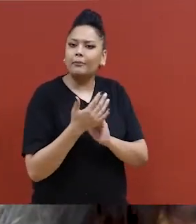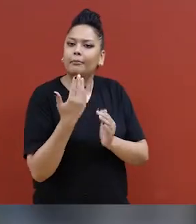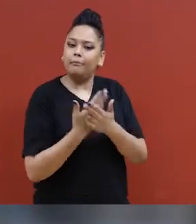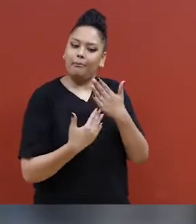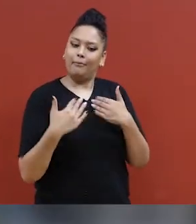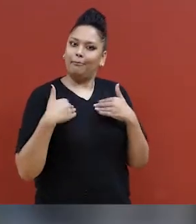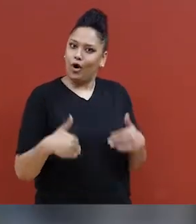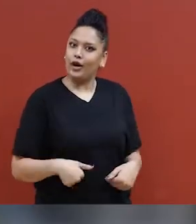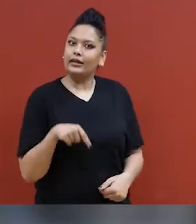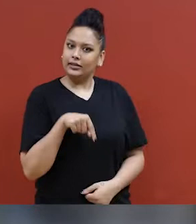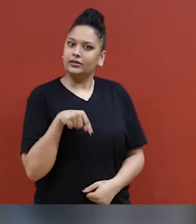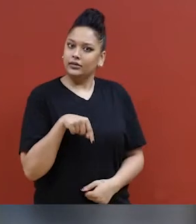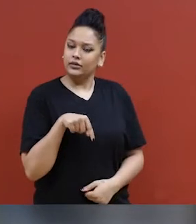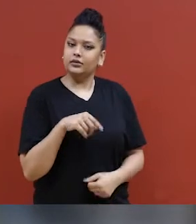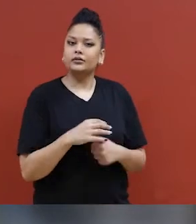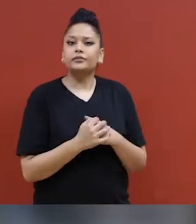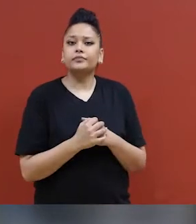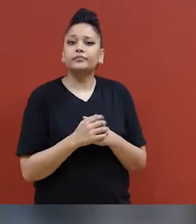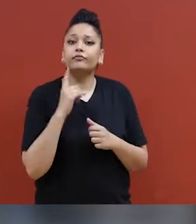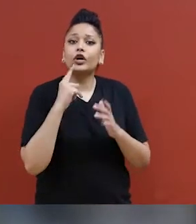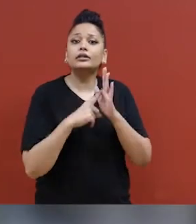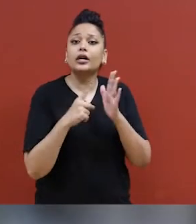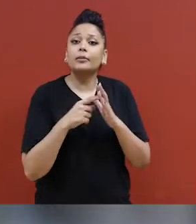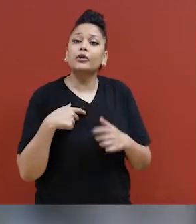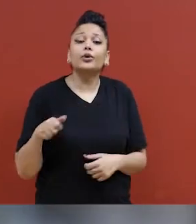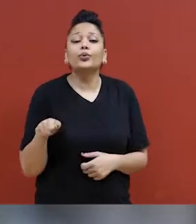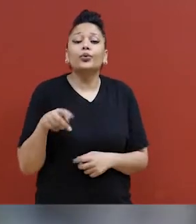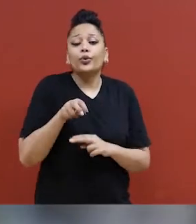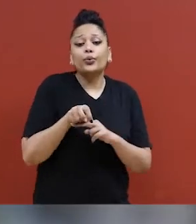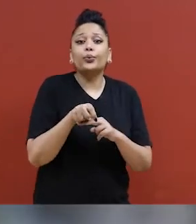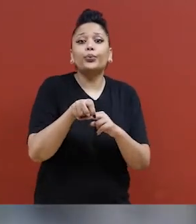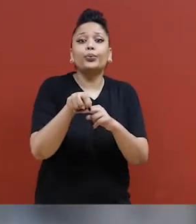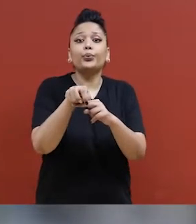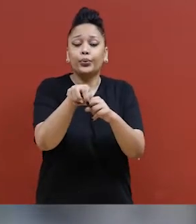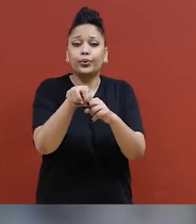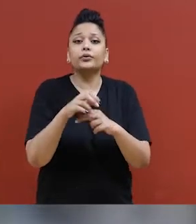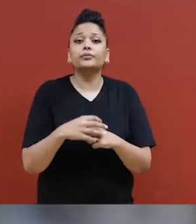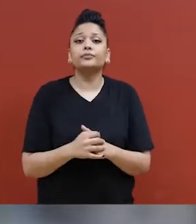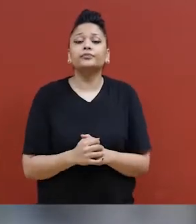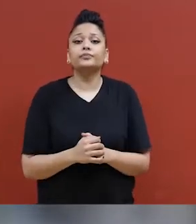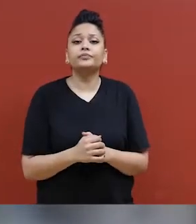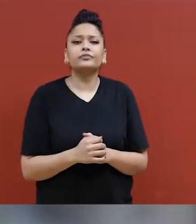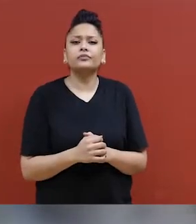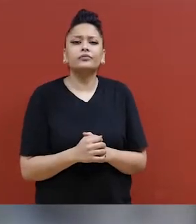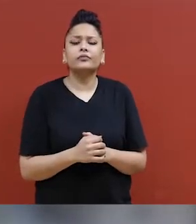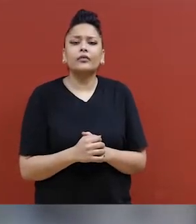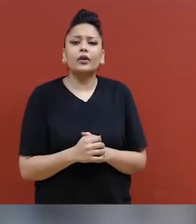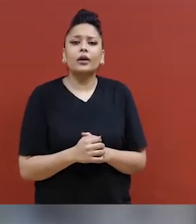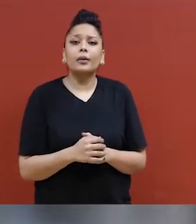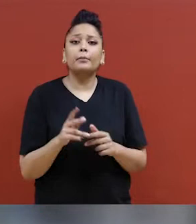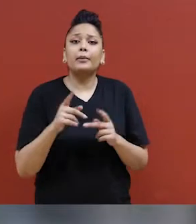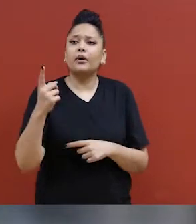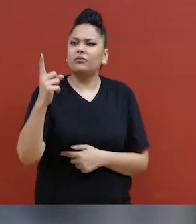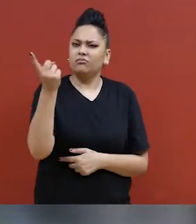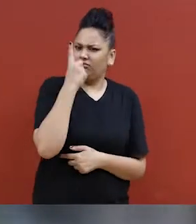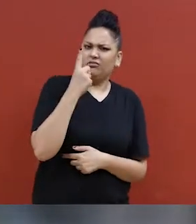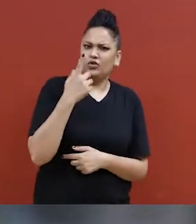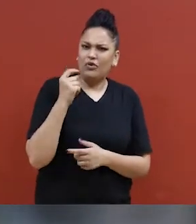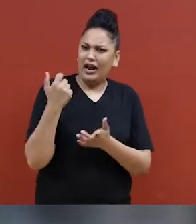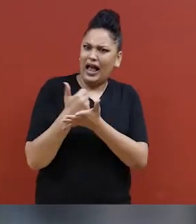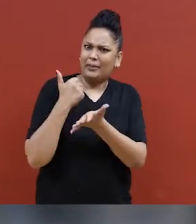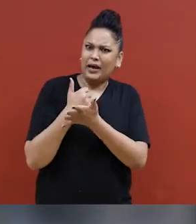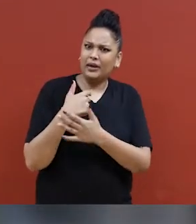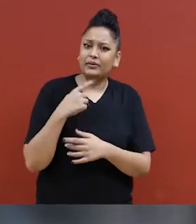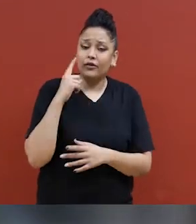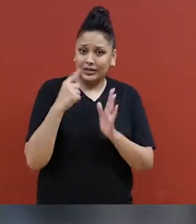that, when I was driving down the street and people would automatically go and help me, so they would automatically go and automatically touch my handlebars.